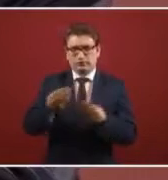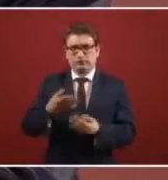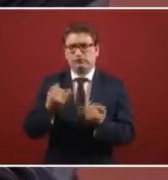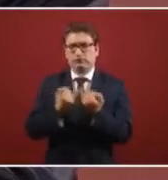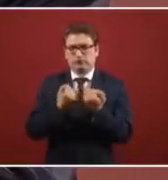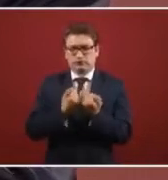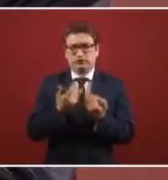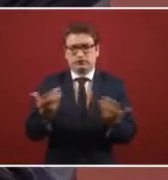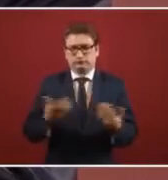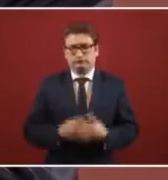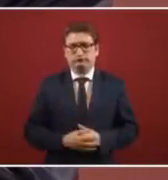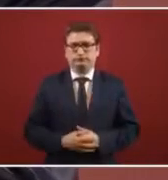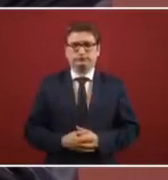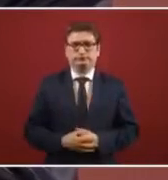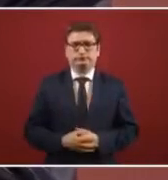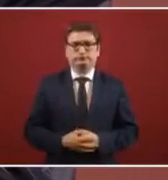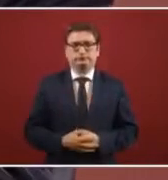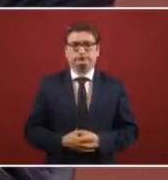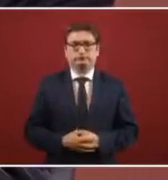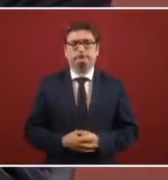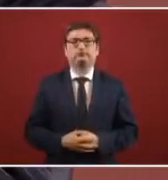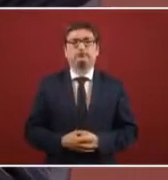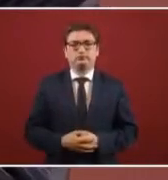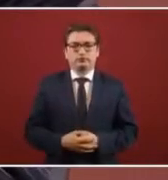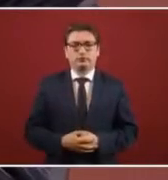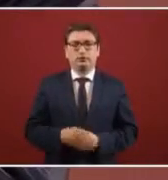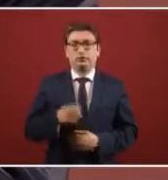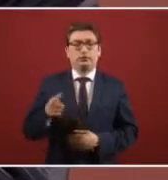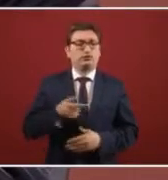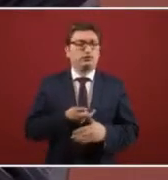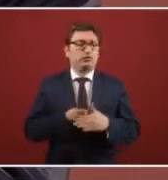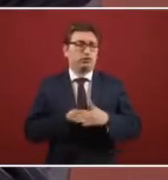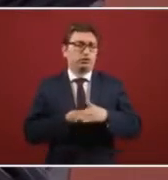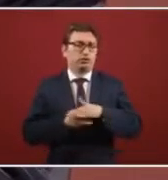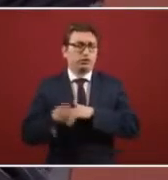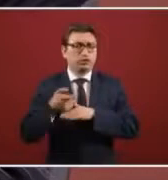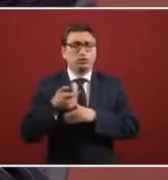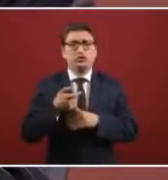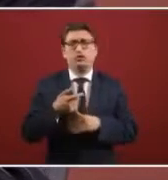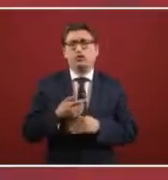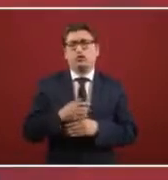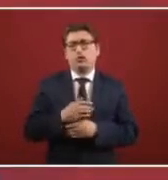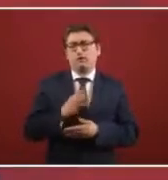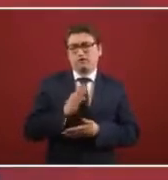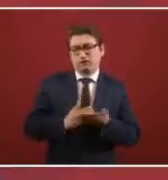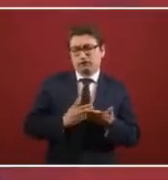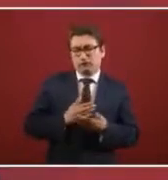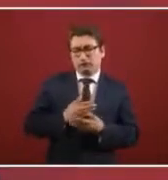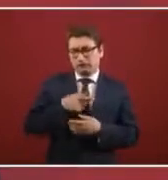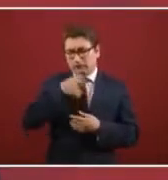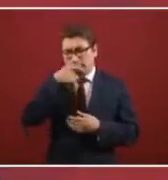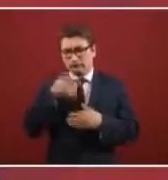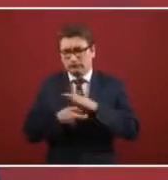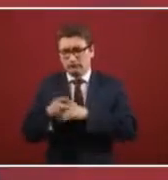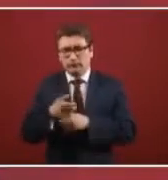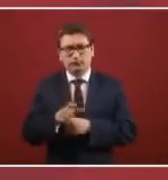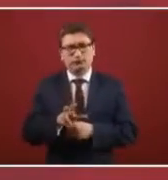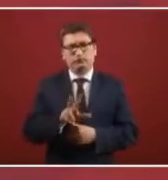Entonces, que no haya esos sobornos, So stop doing que no these haya moche, hay que hacer